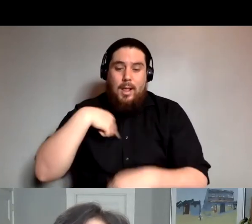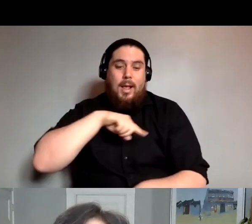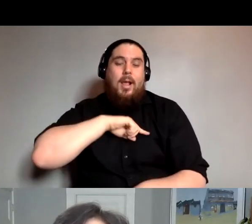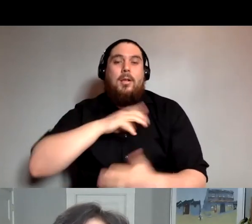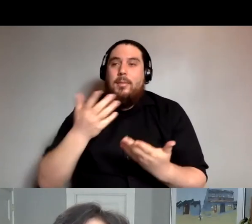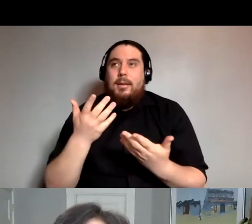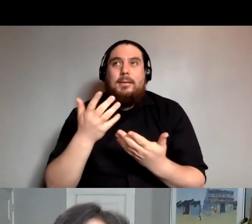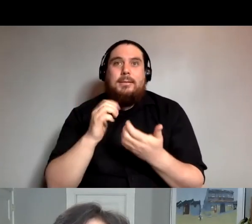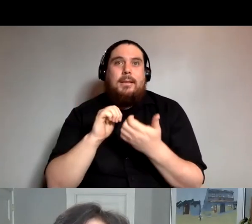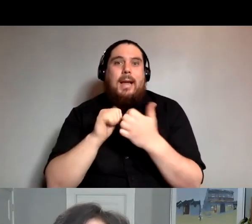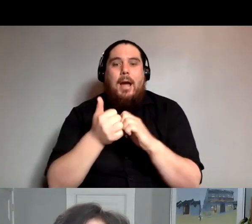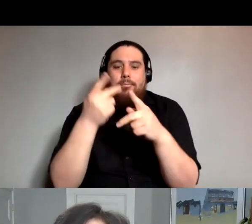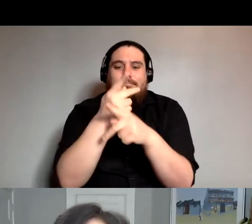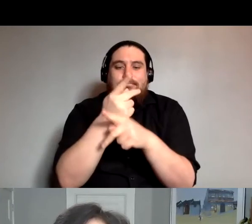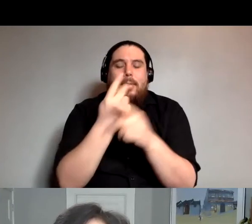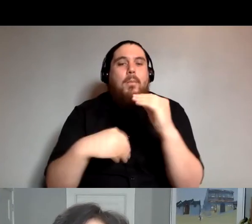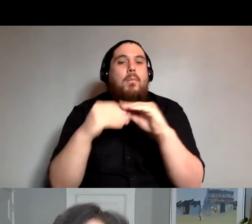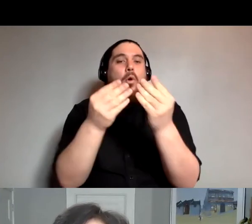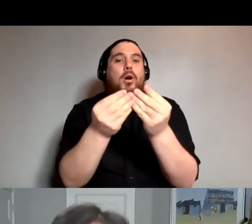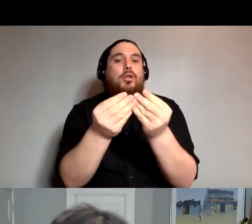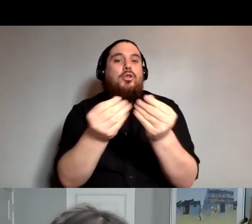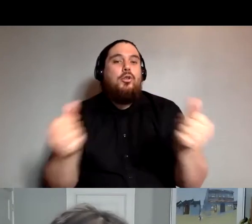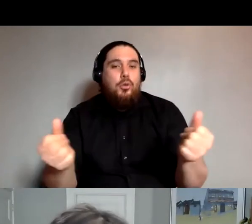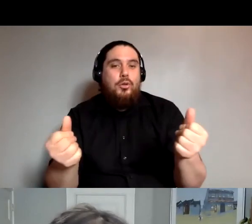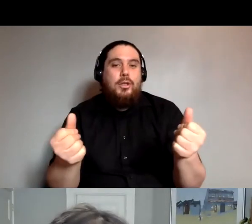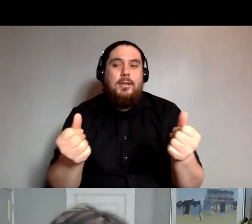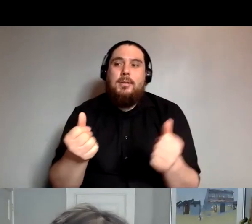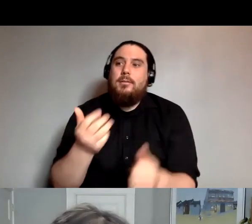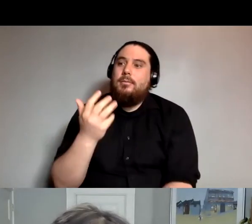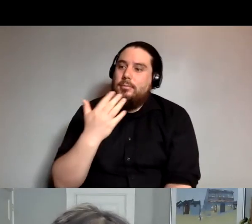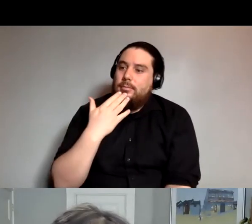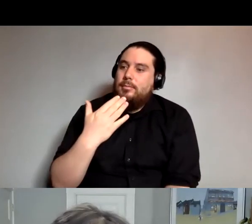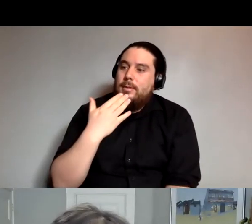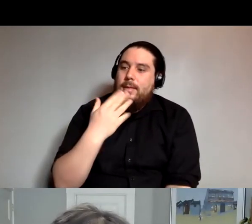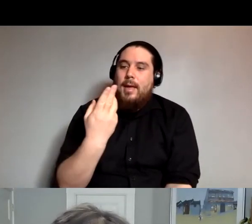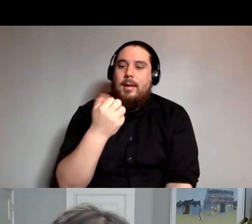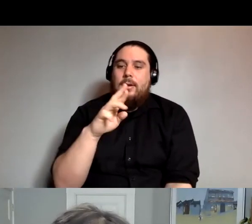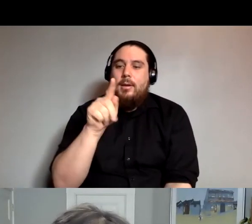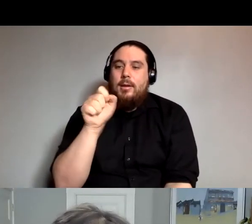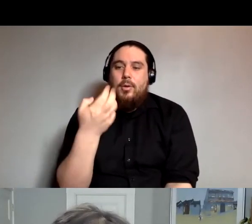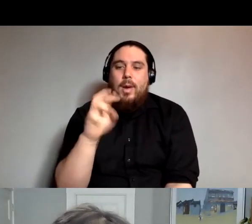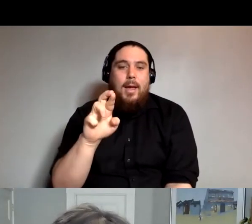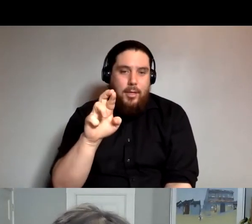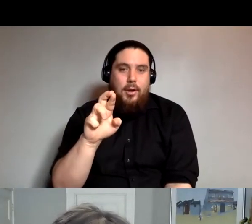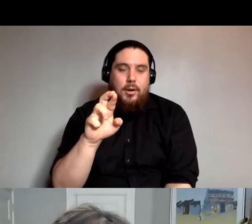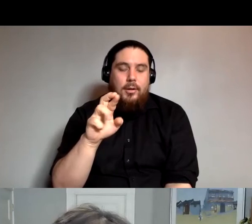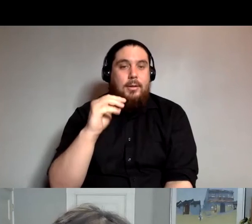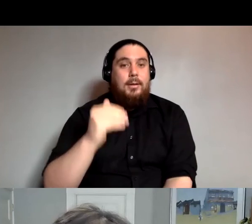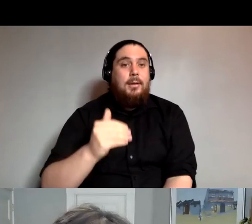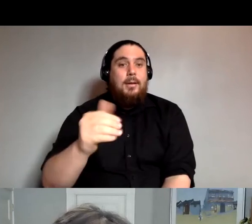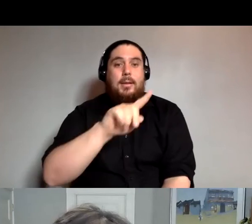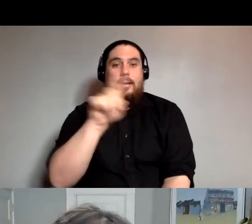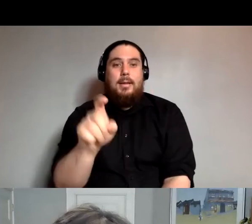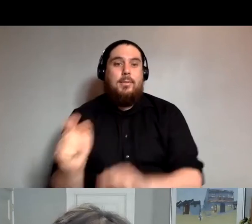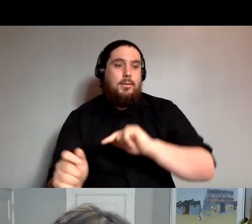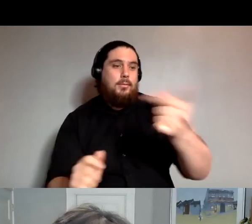more solutions. Well said, Heather. And the next question, I'm going to go to Neil.